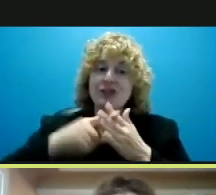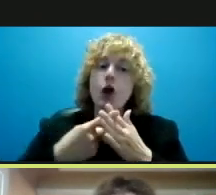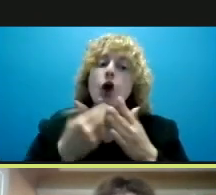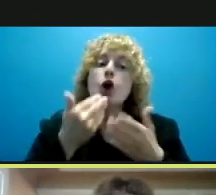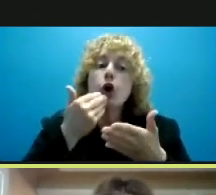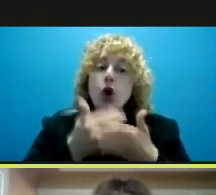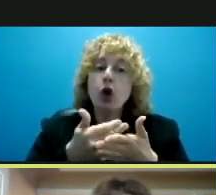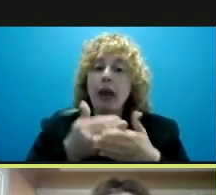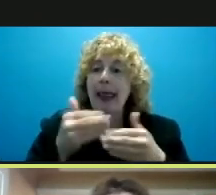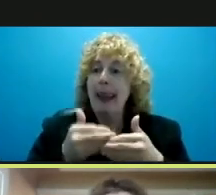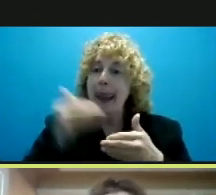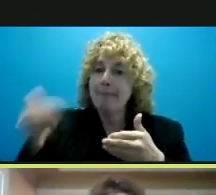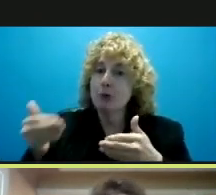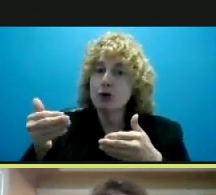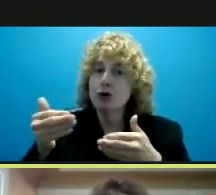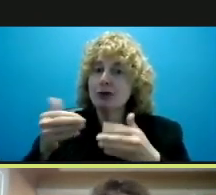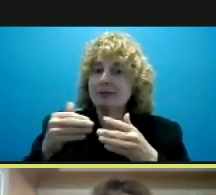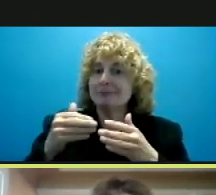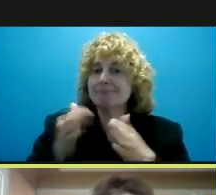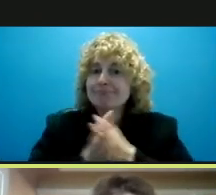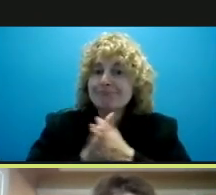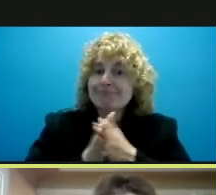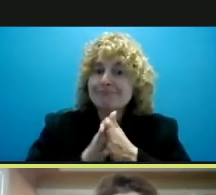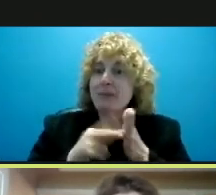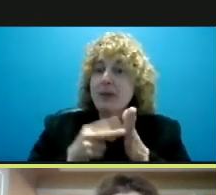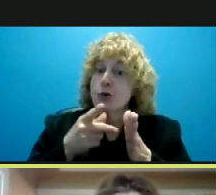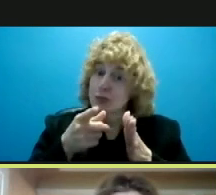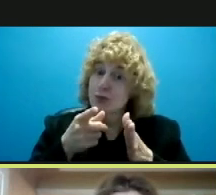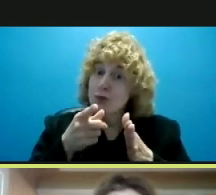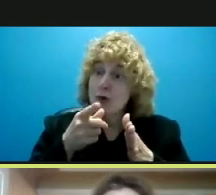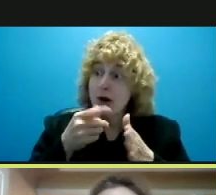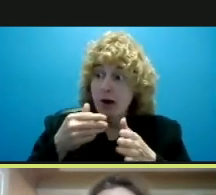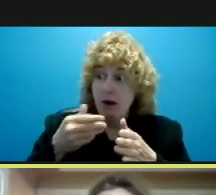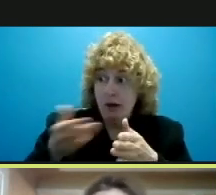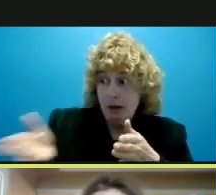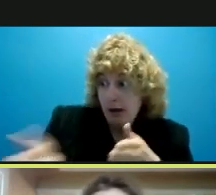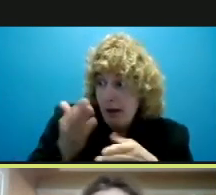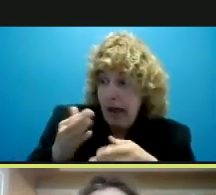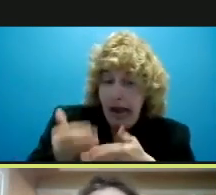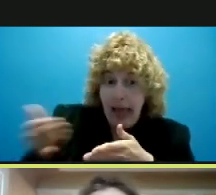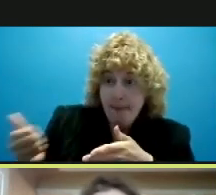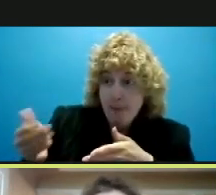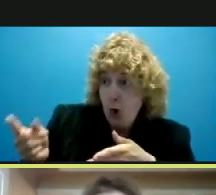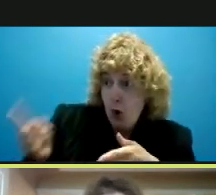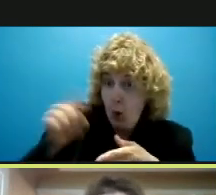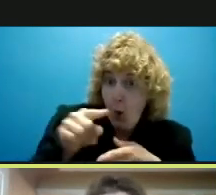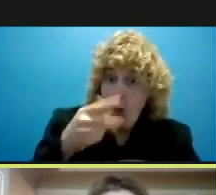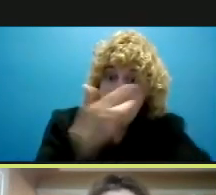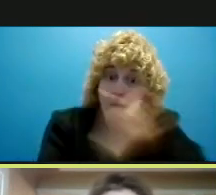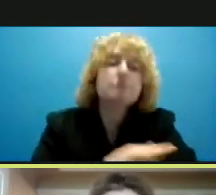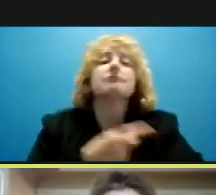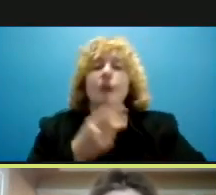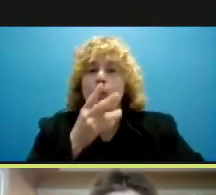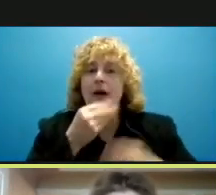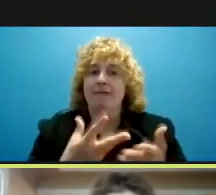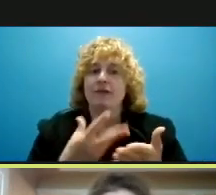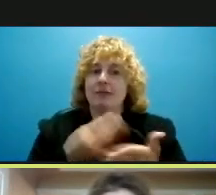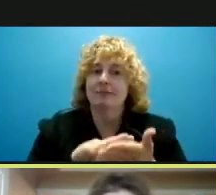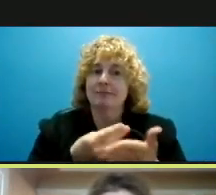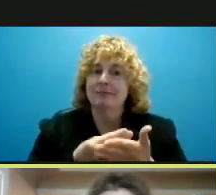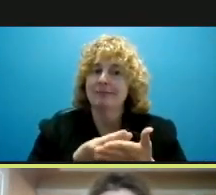neighbors vaccinated. Every person you bring in the car with you, I think up to three people, you will get $50 per